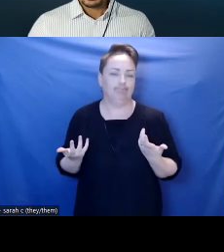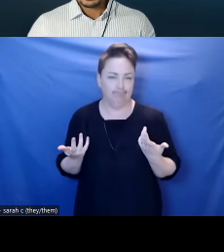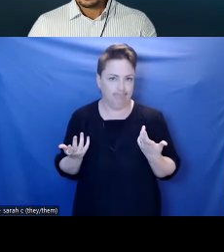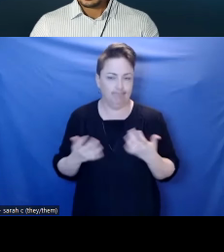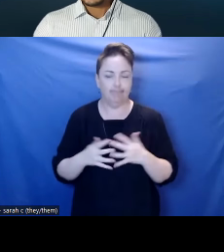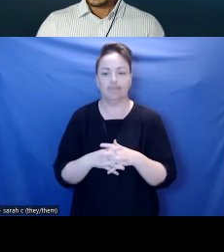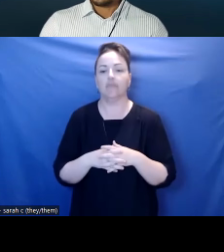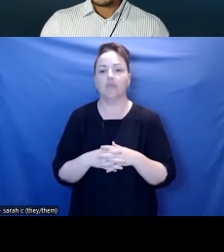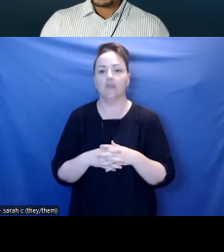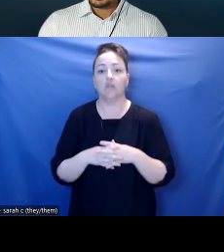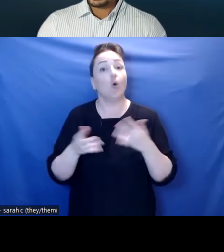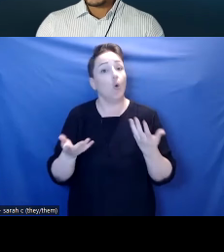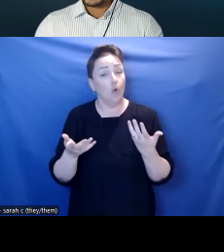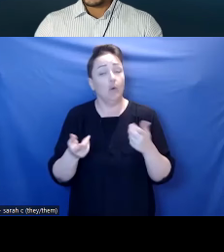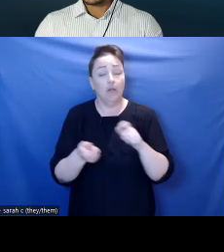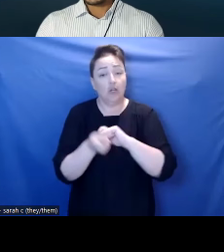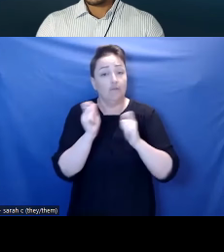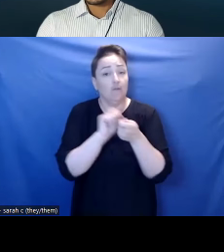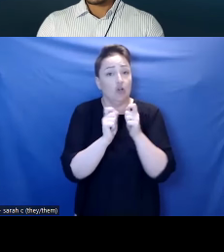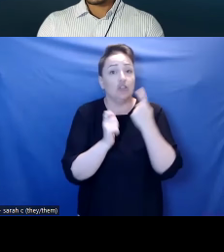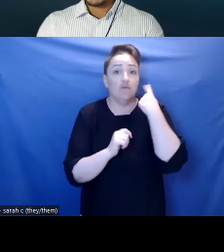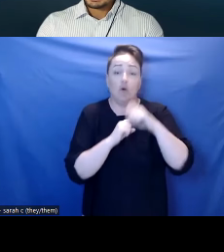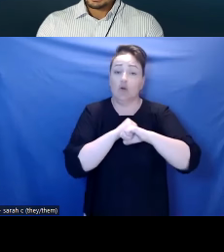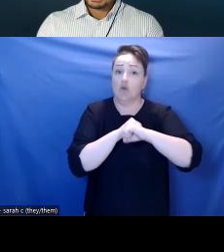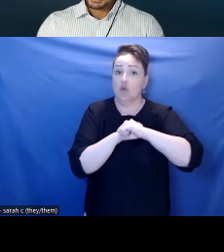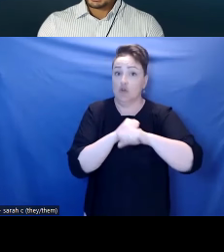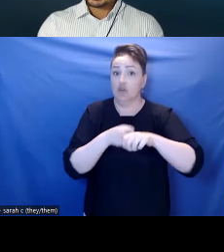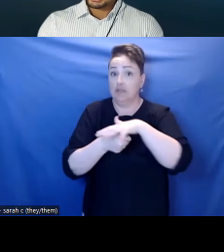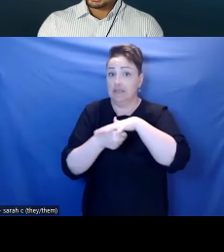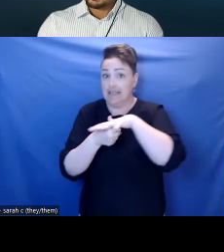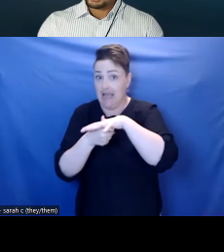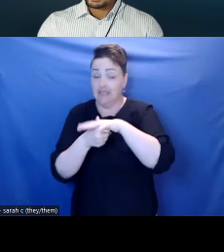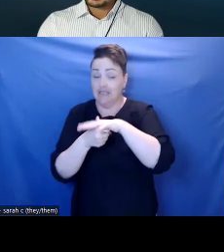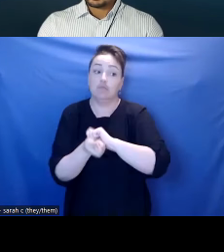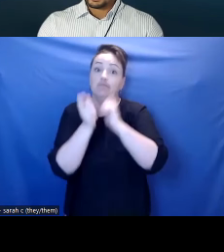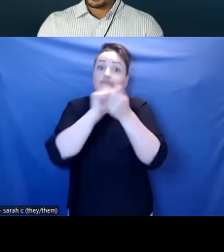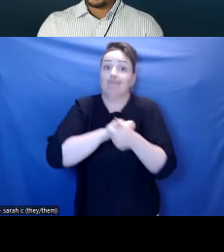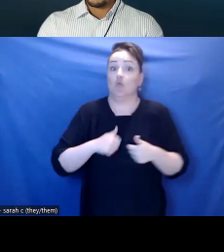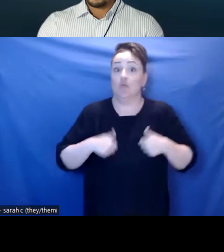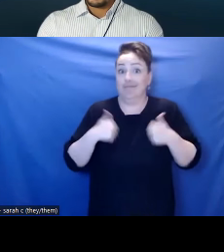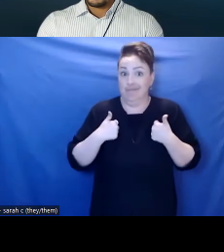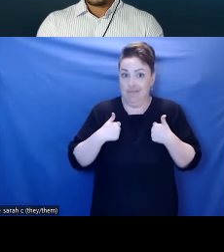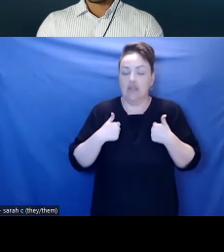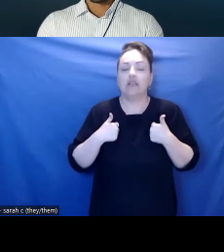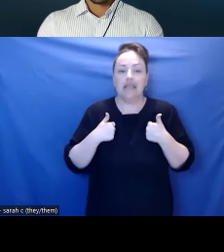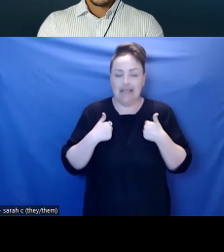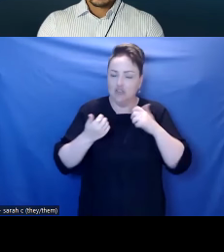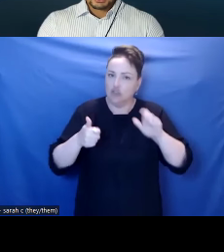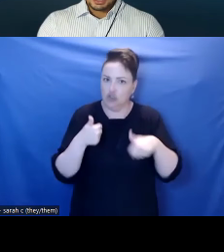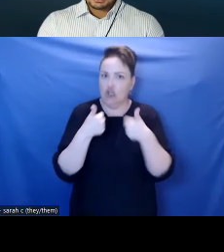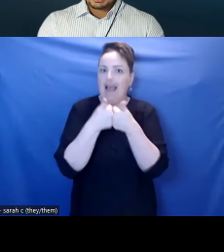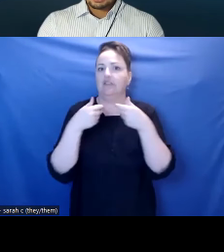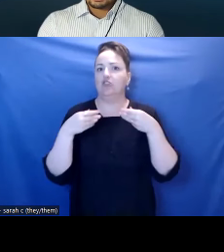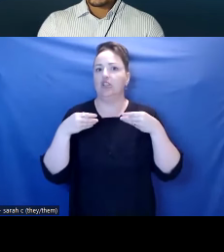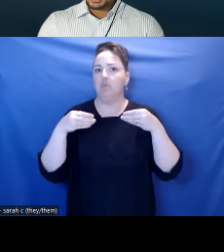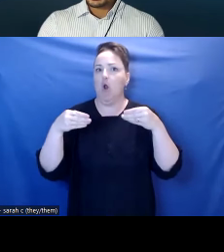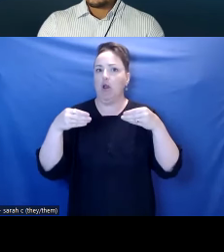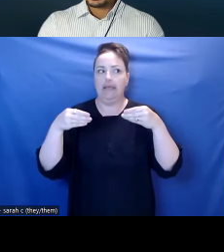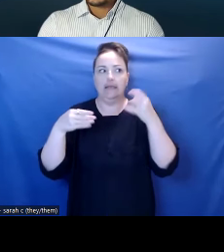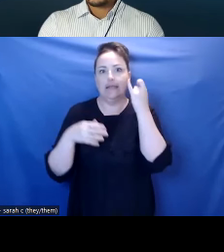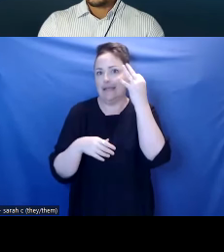the conversion of existing retail commercial sites to residential is more challenging in a market where there's low interest